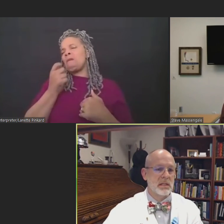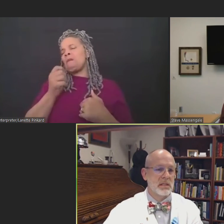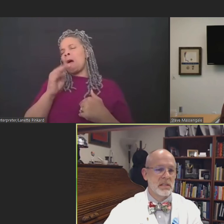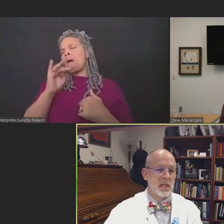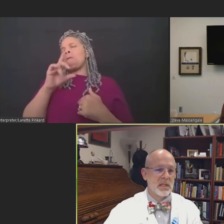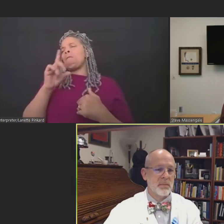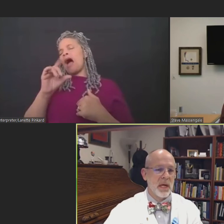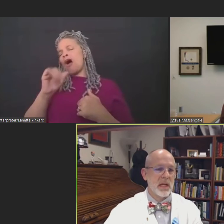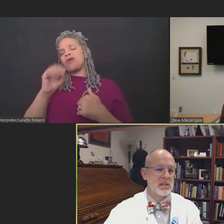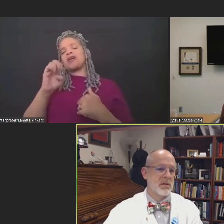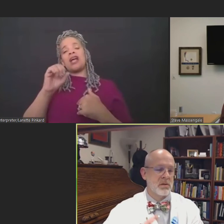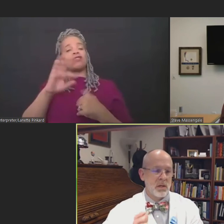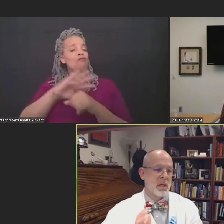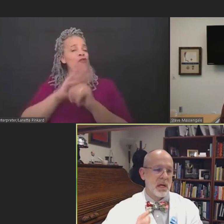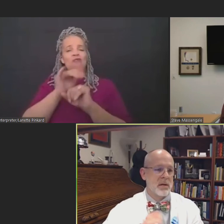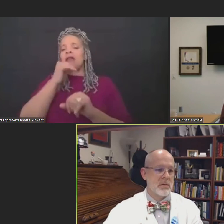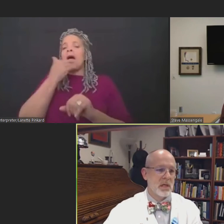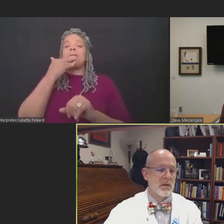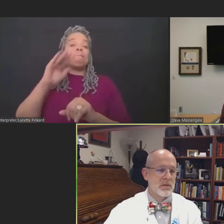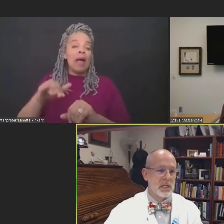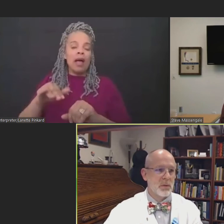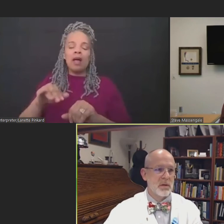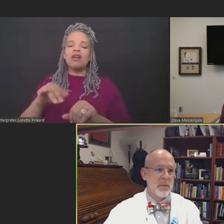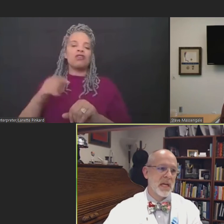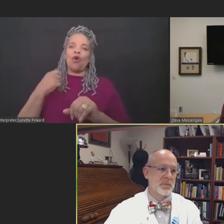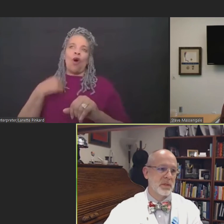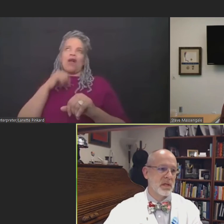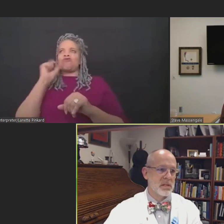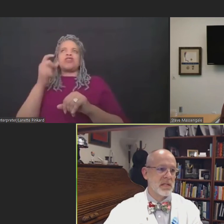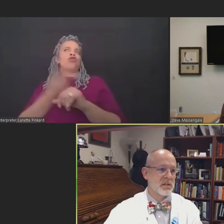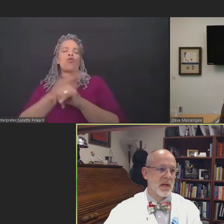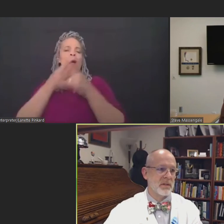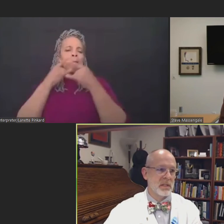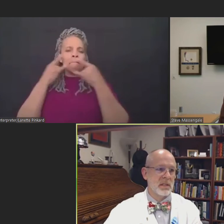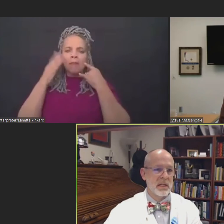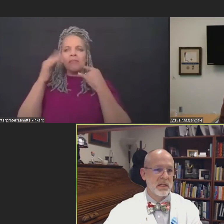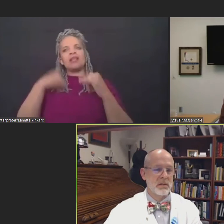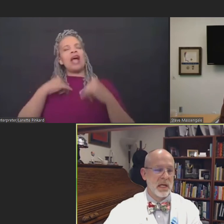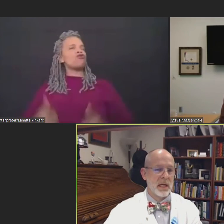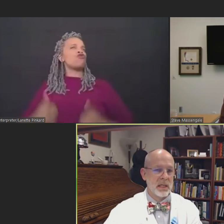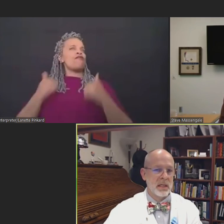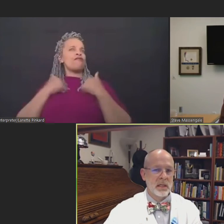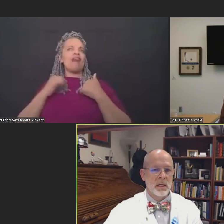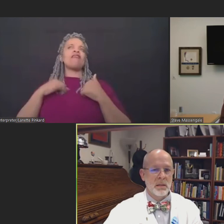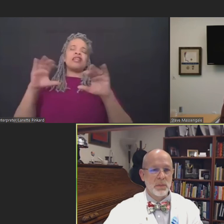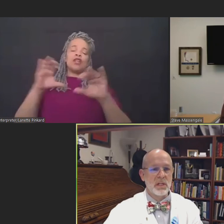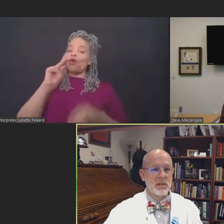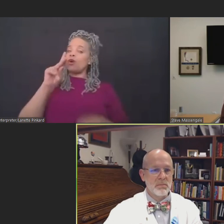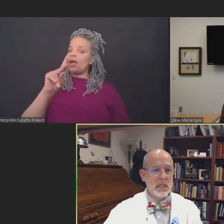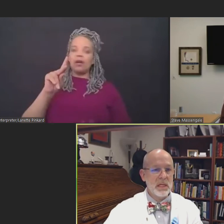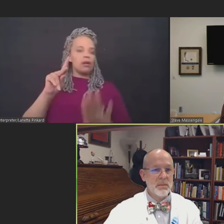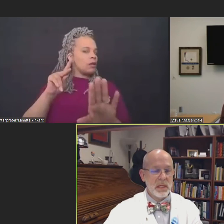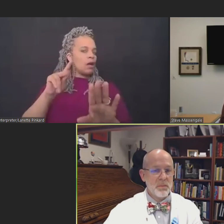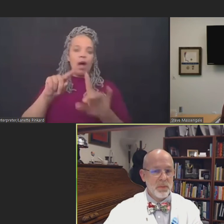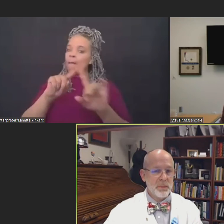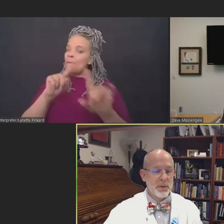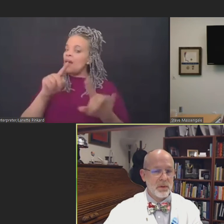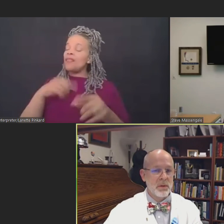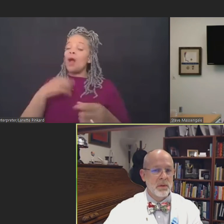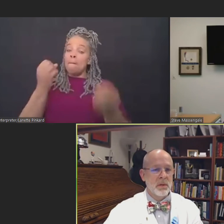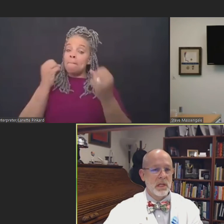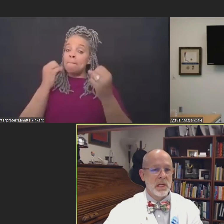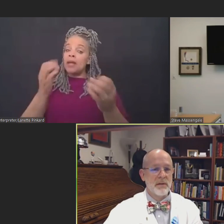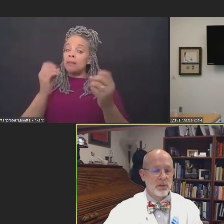COVID. It's not that bad, so I don't need to wear a mask because I survived it and I did okay. But there are many, many